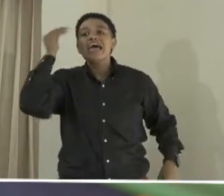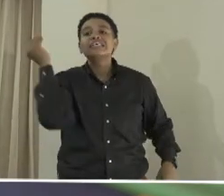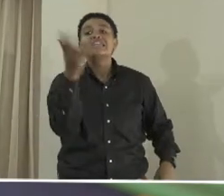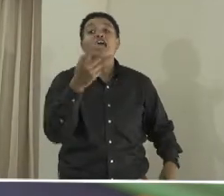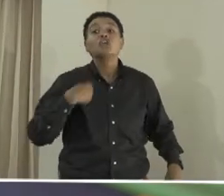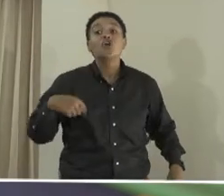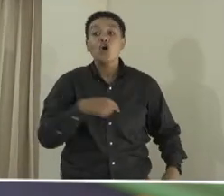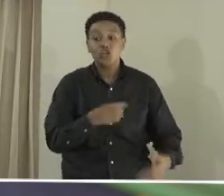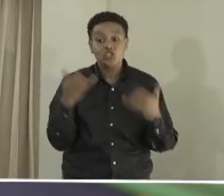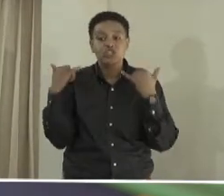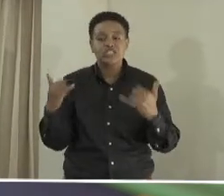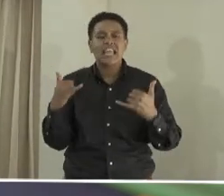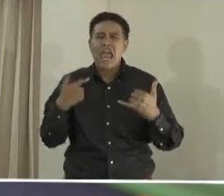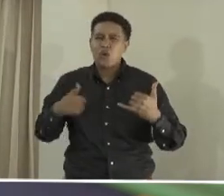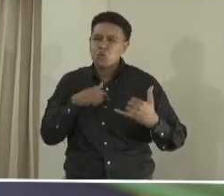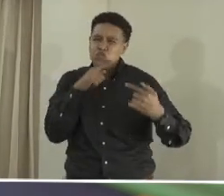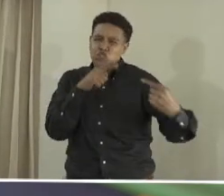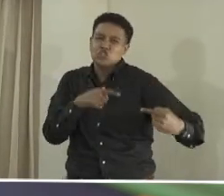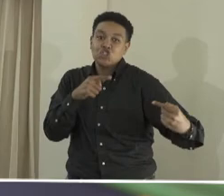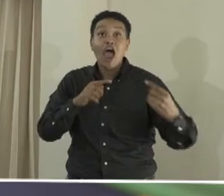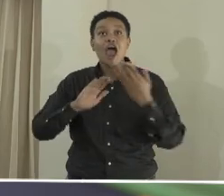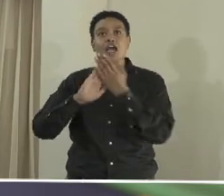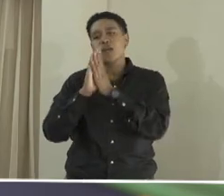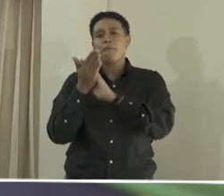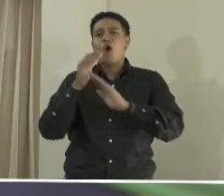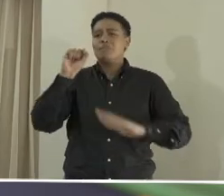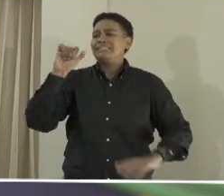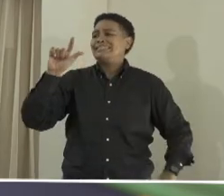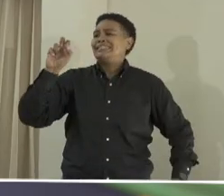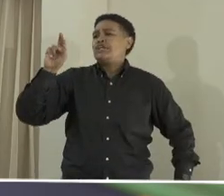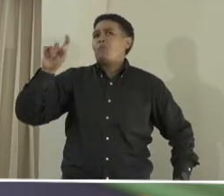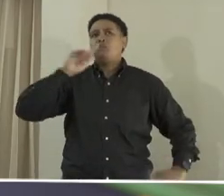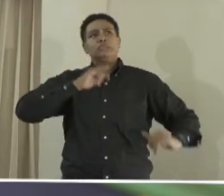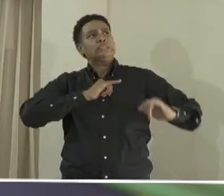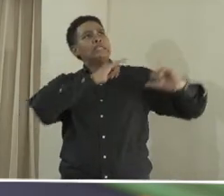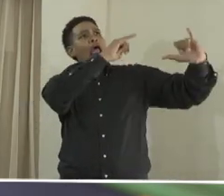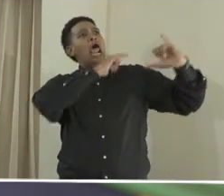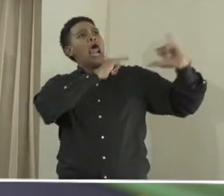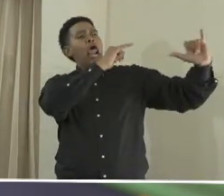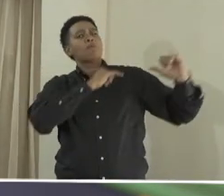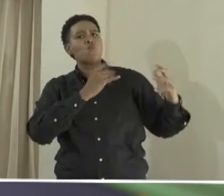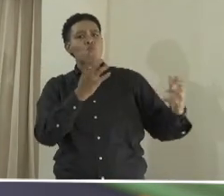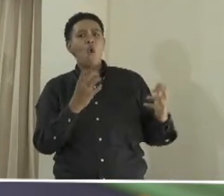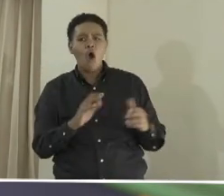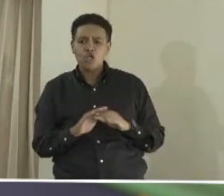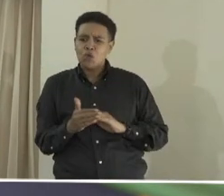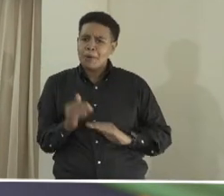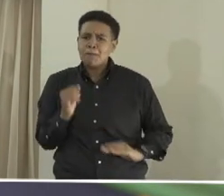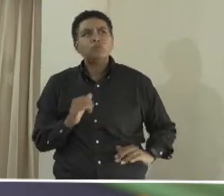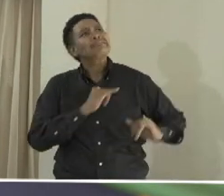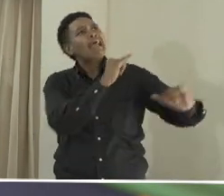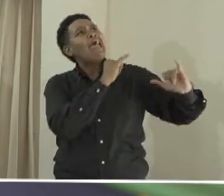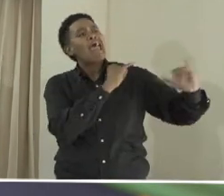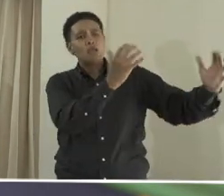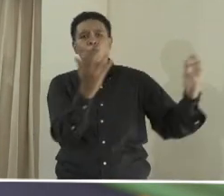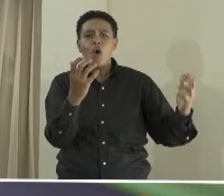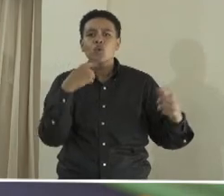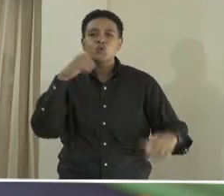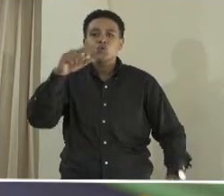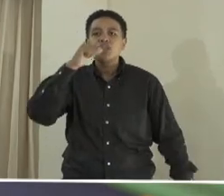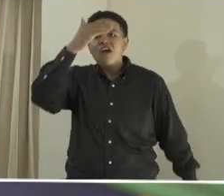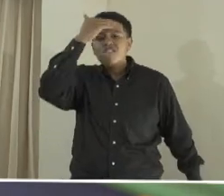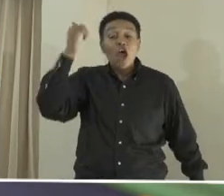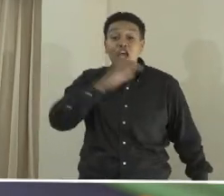today, as we strive to be the Singapore of the Caribbean, let us not forget our Christian